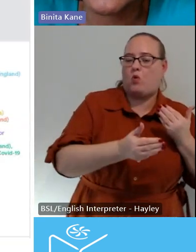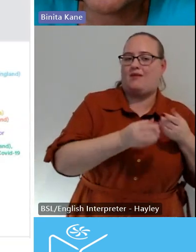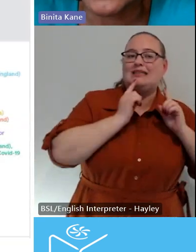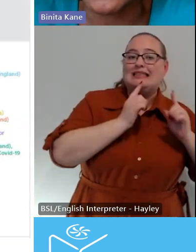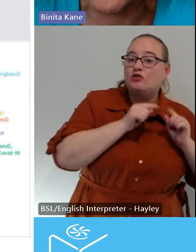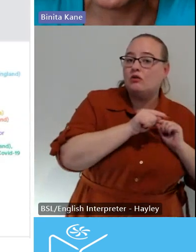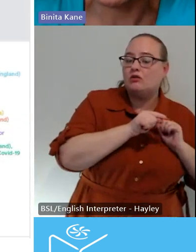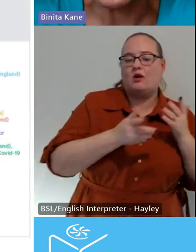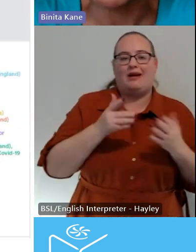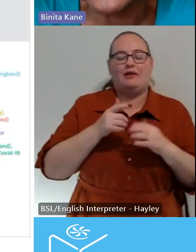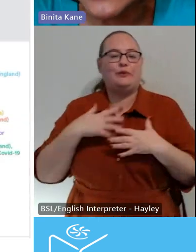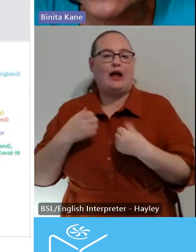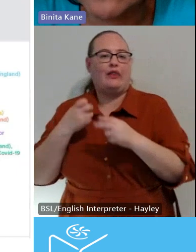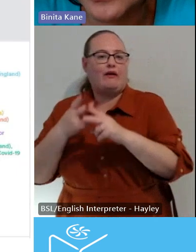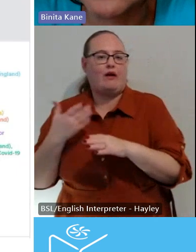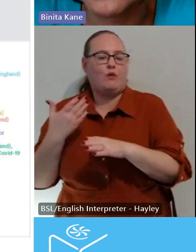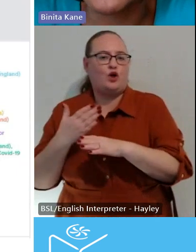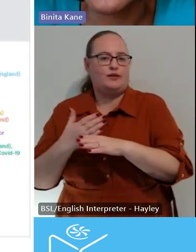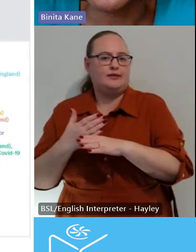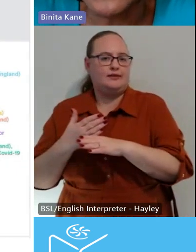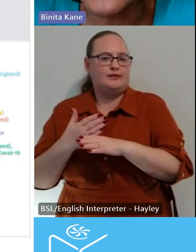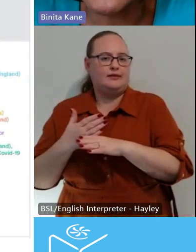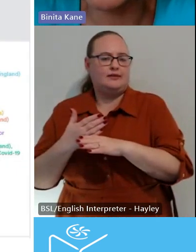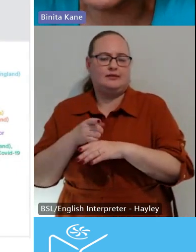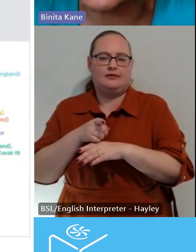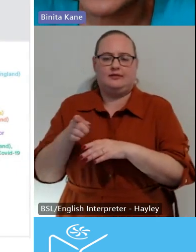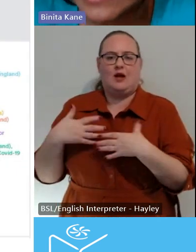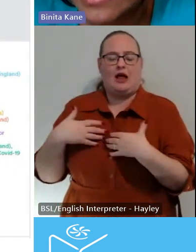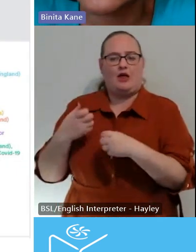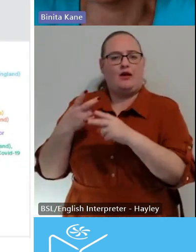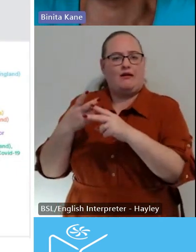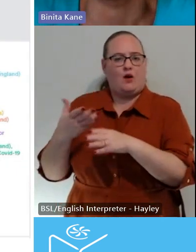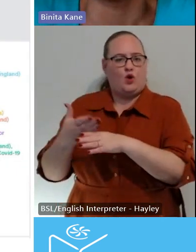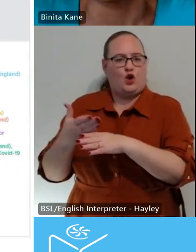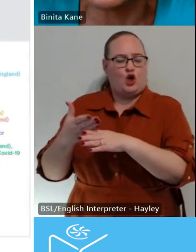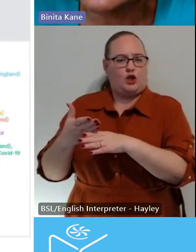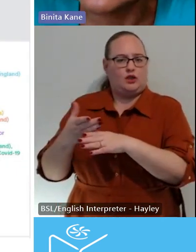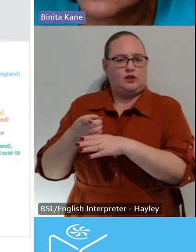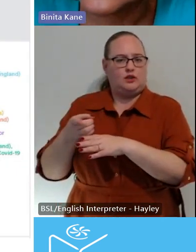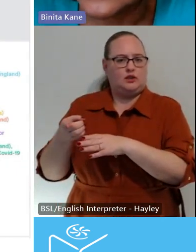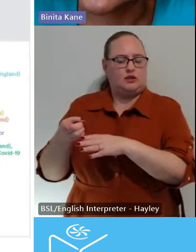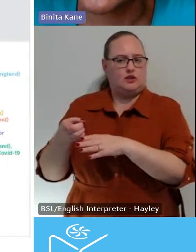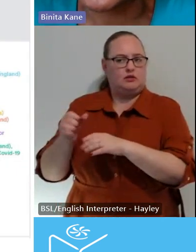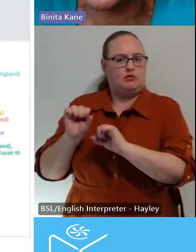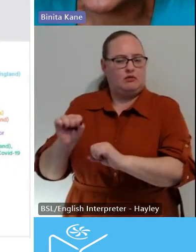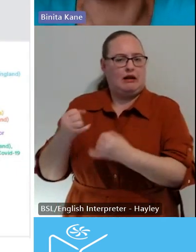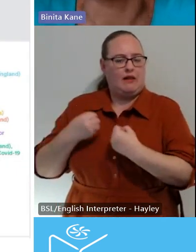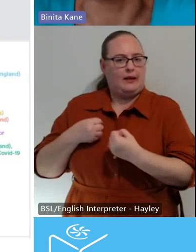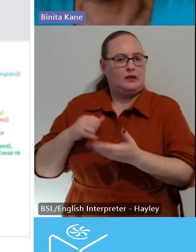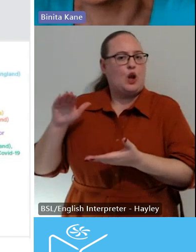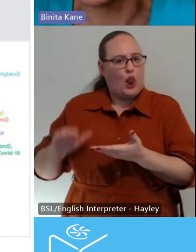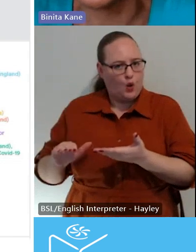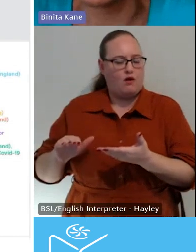workers. I'm just going to let that land for a moment. At the height of the pandemic, illness in teachers was